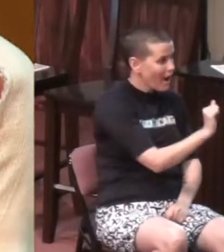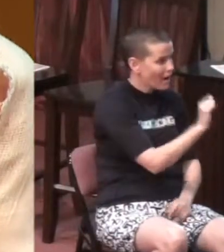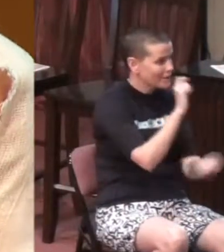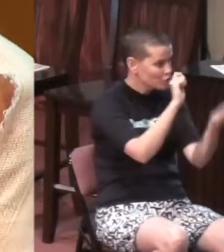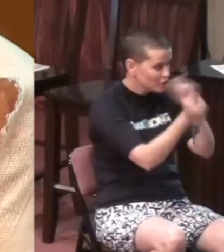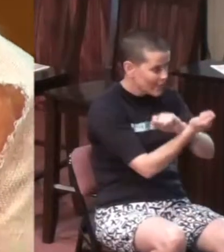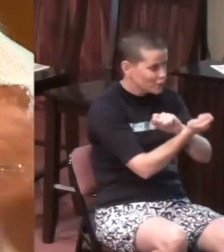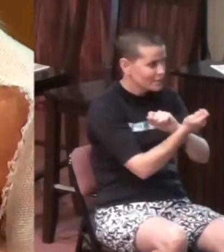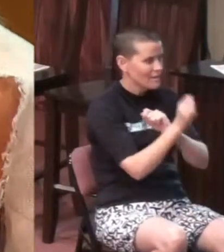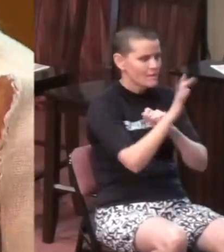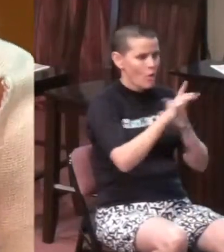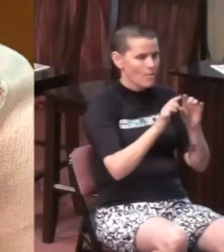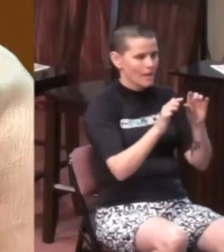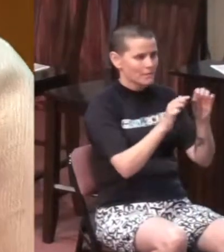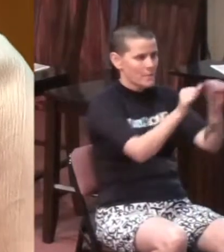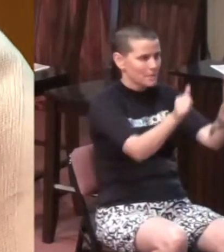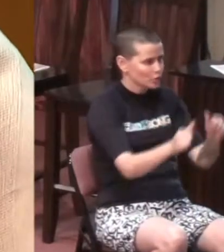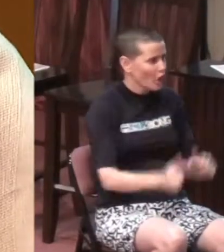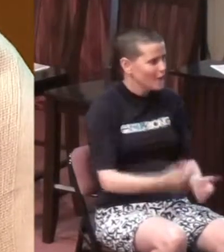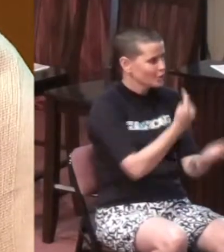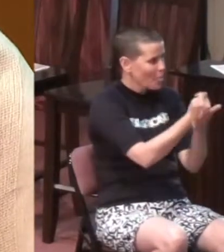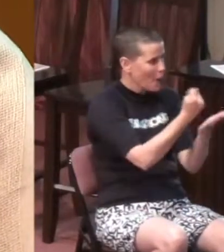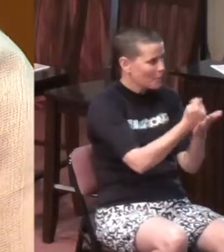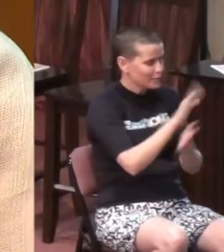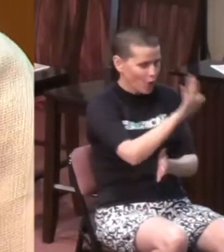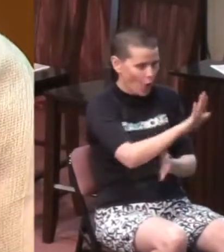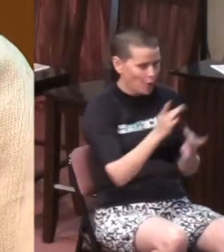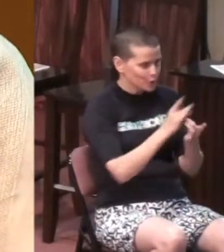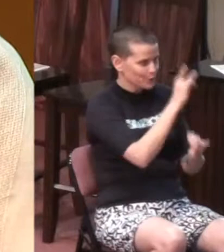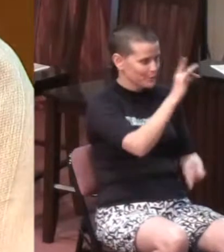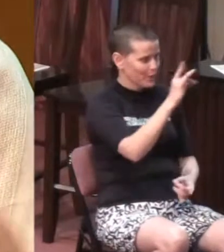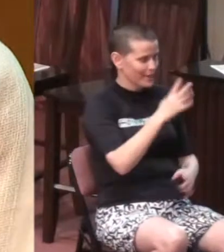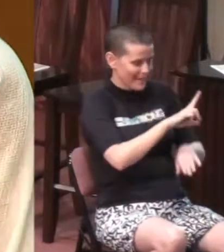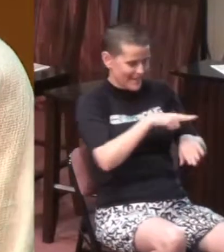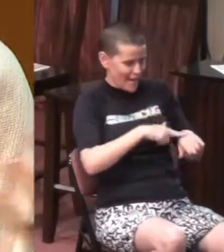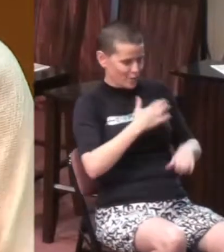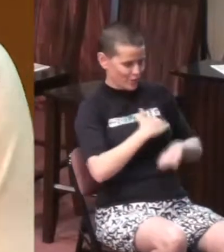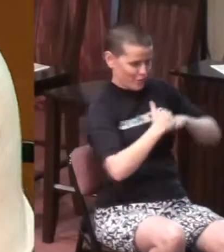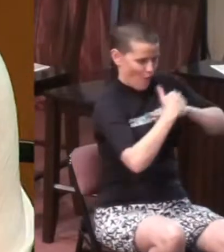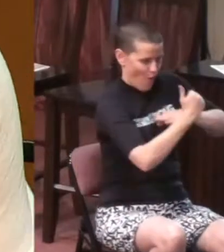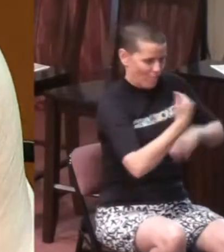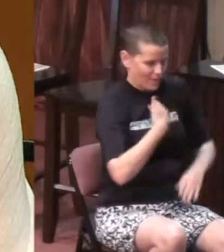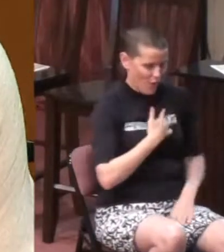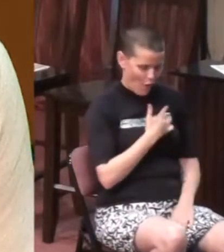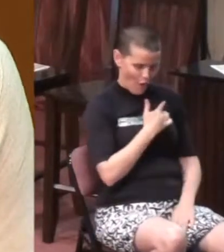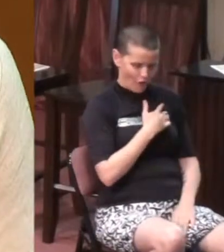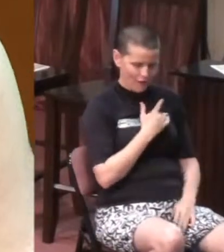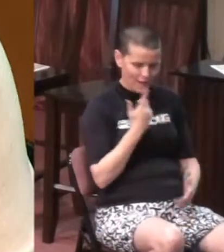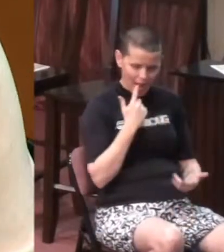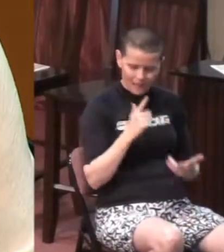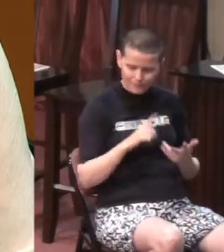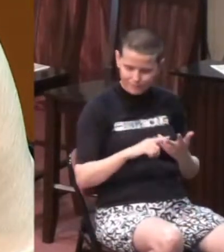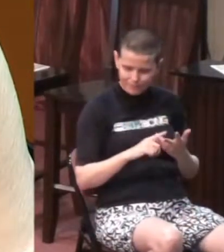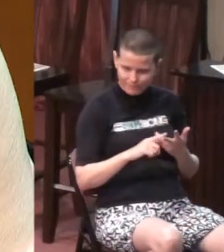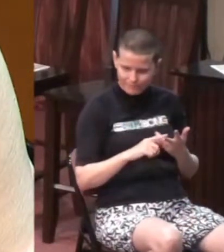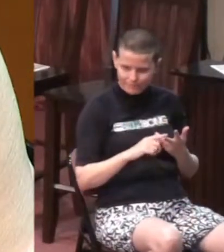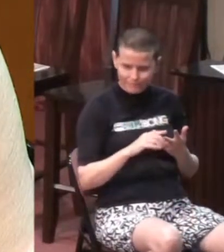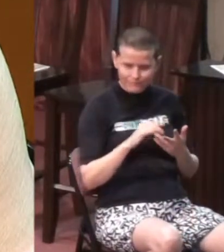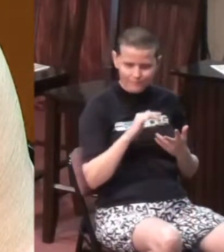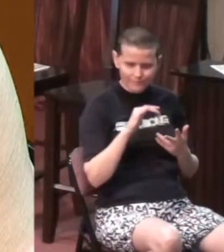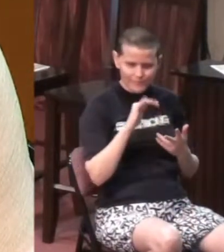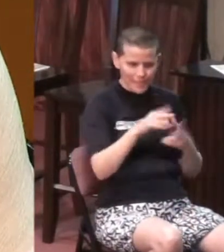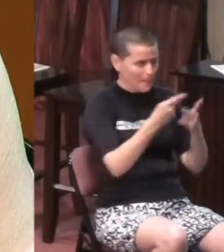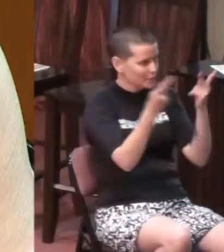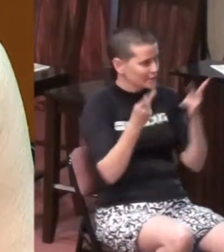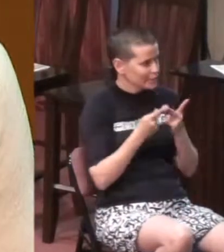her a massage therapist, which is what her nature and her spirit is calling her to be. And we understand that, by the way, that position's open until Tuesday. If